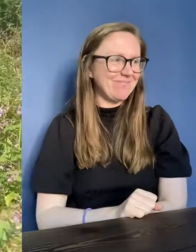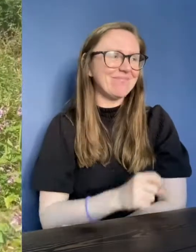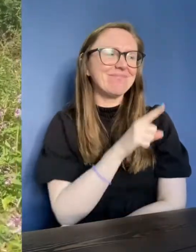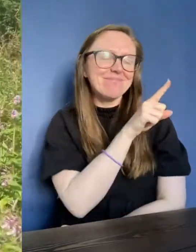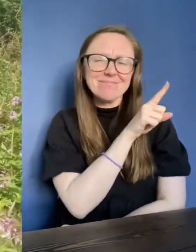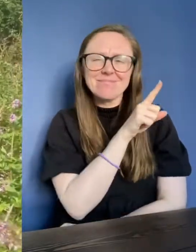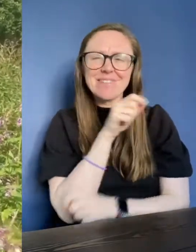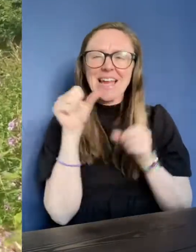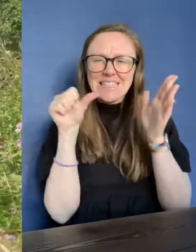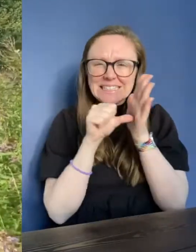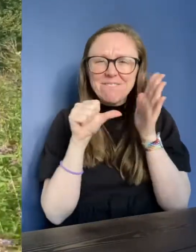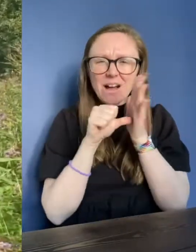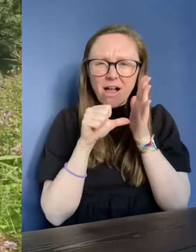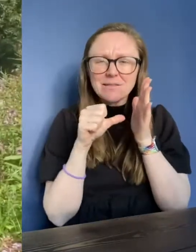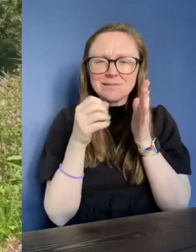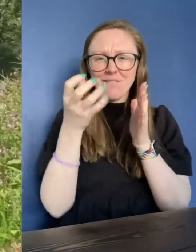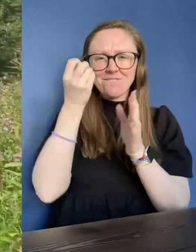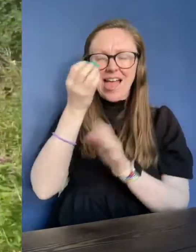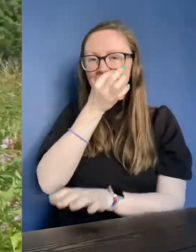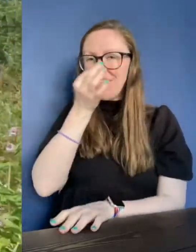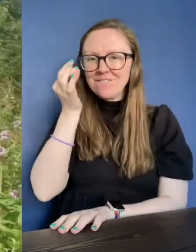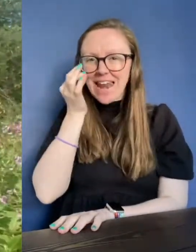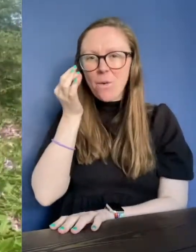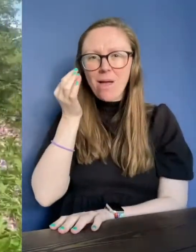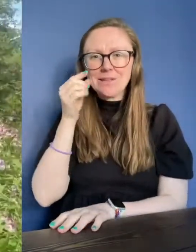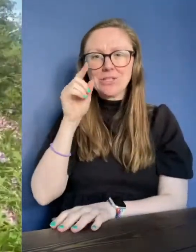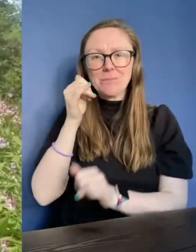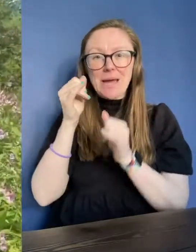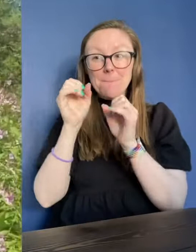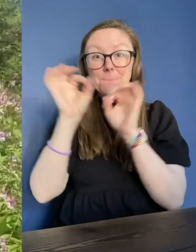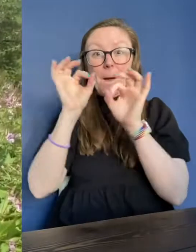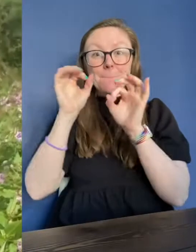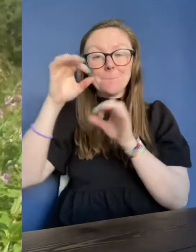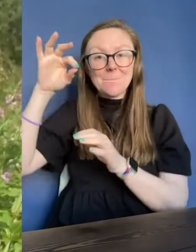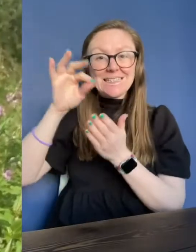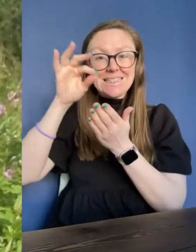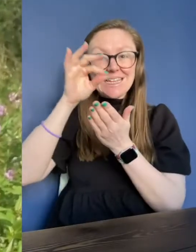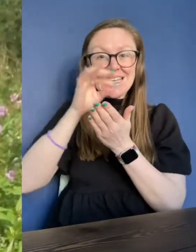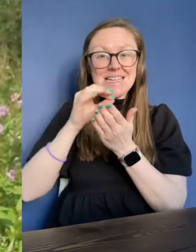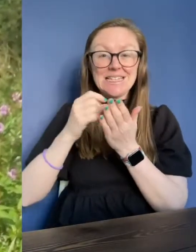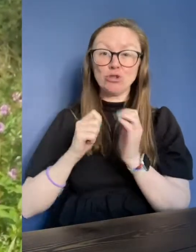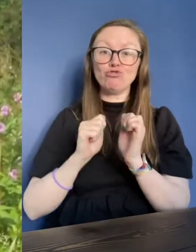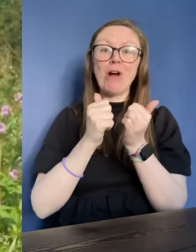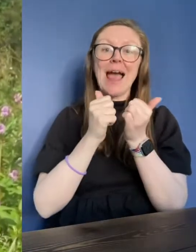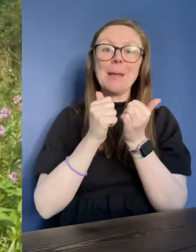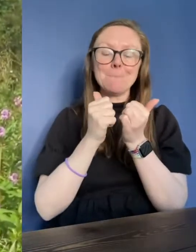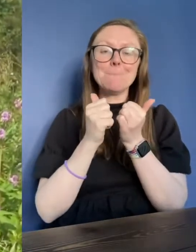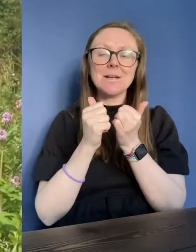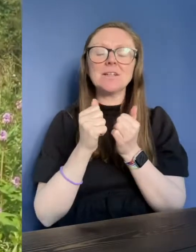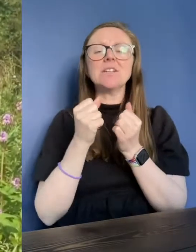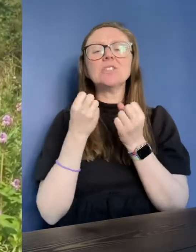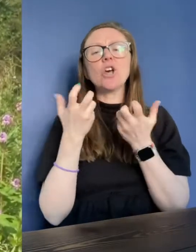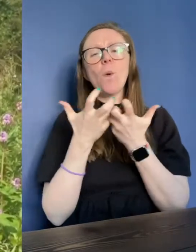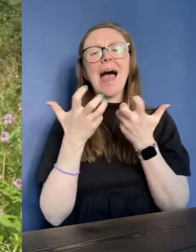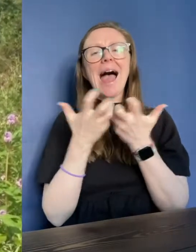difficult to collect the flowers without accidentally popping the seed pods which are ripe. So one way